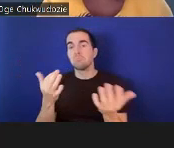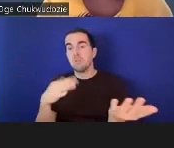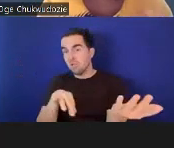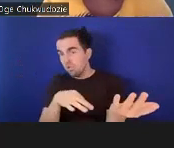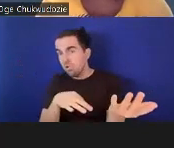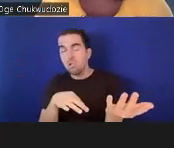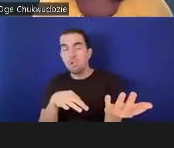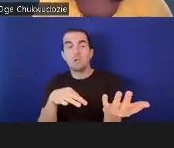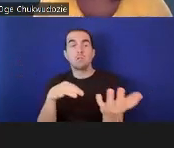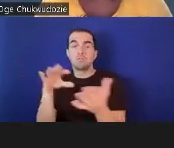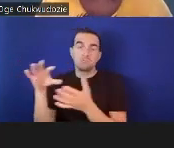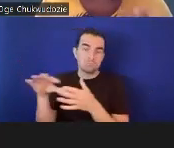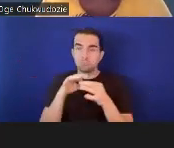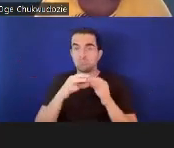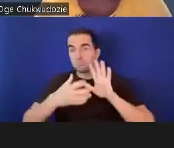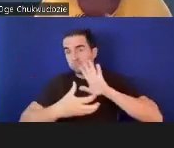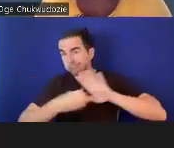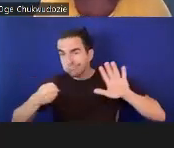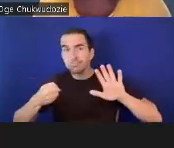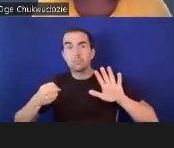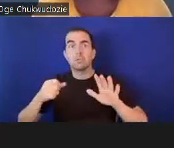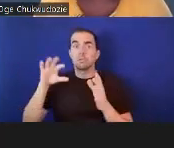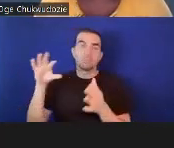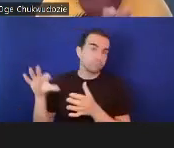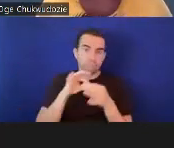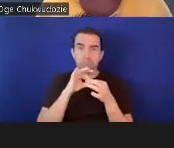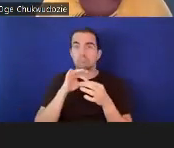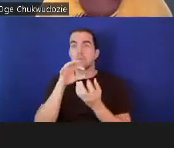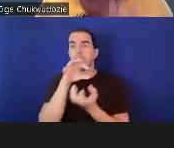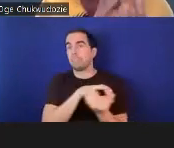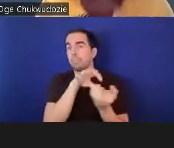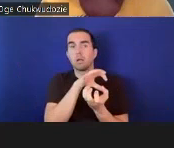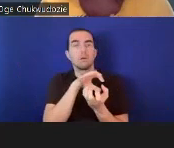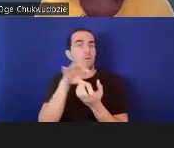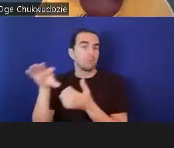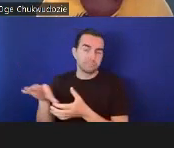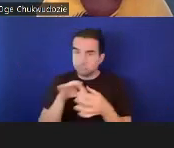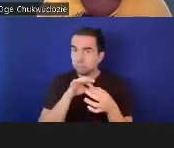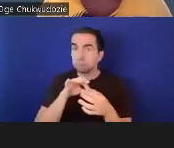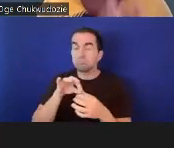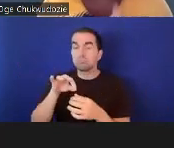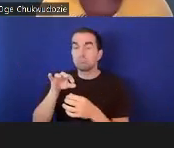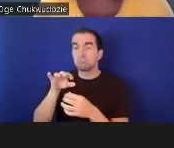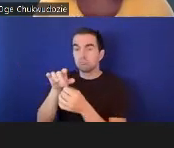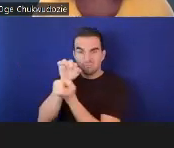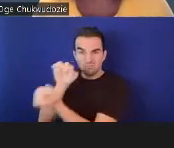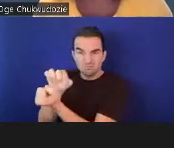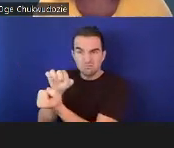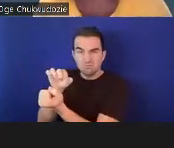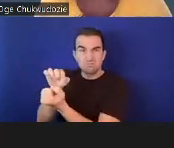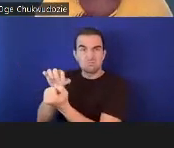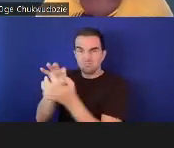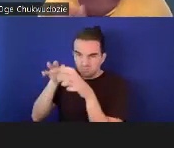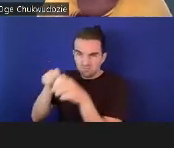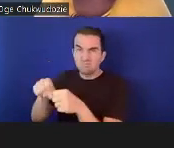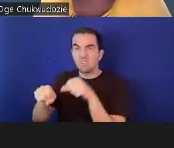different reporting channels for different issues. You don't have to say, you know, this one is only for program related